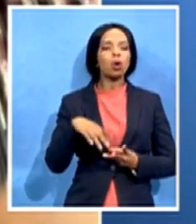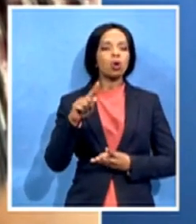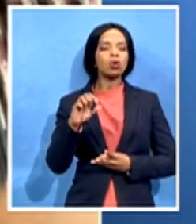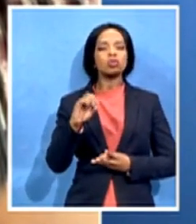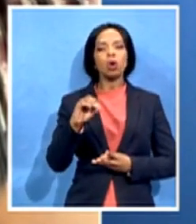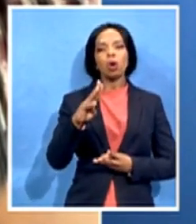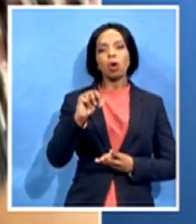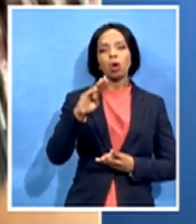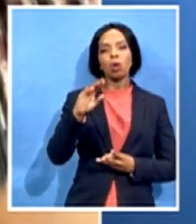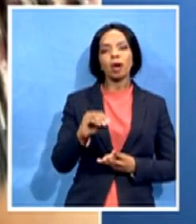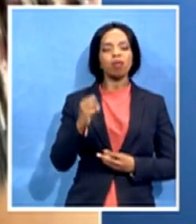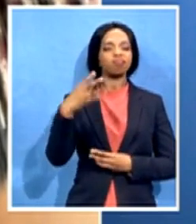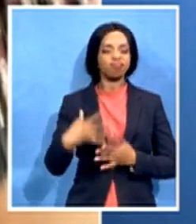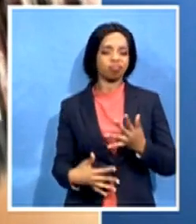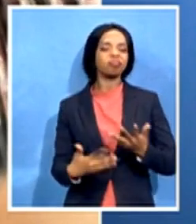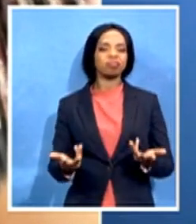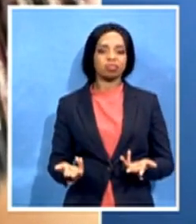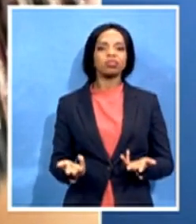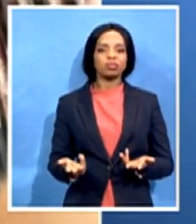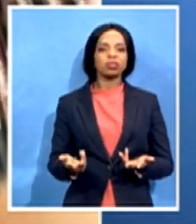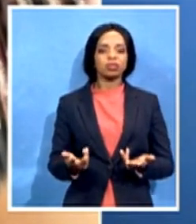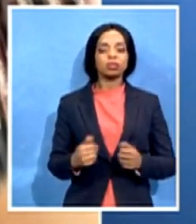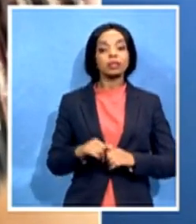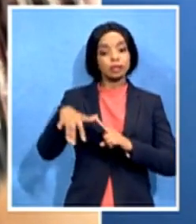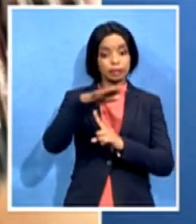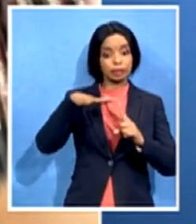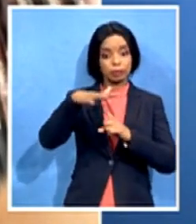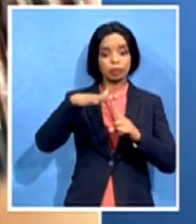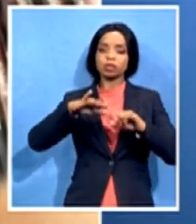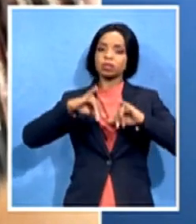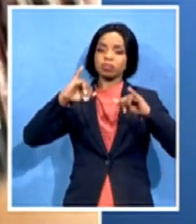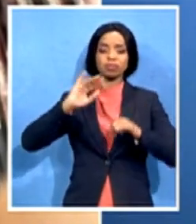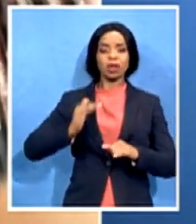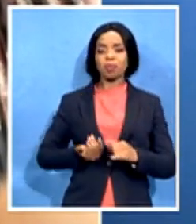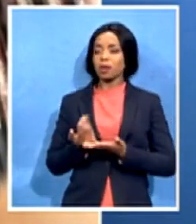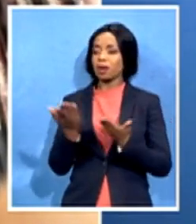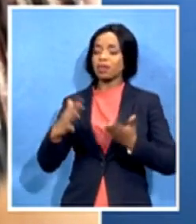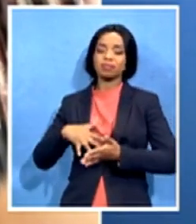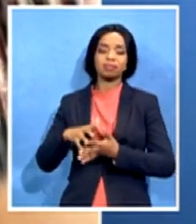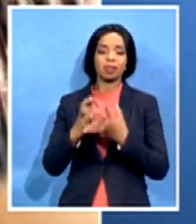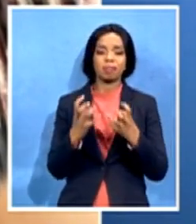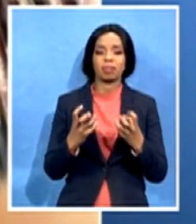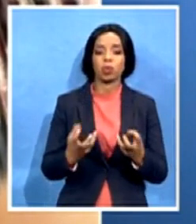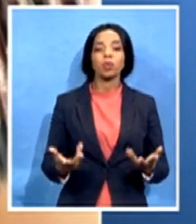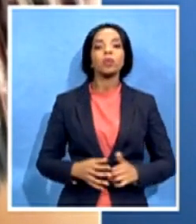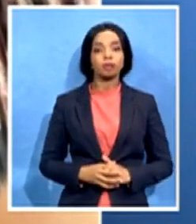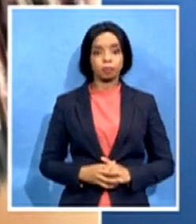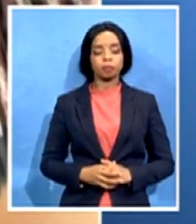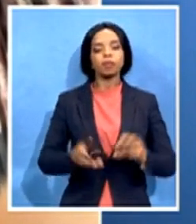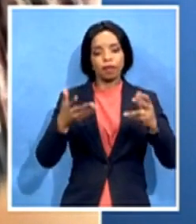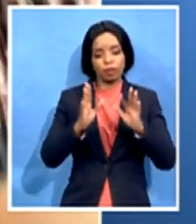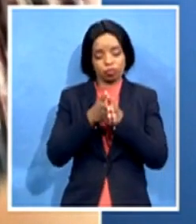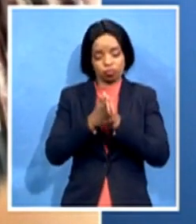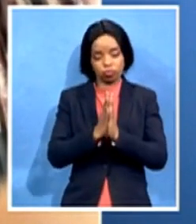That is why we decided to request the government of the Eastern Cape to come and intervene and use all